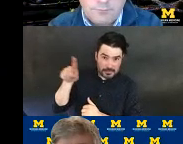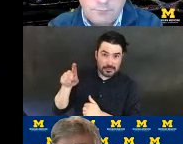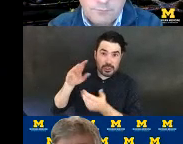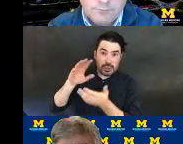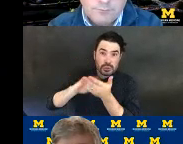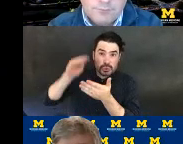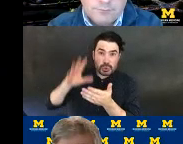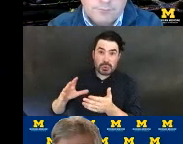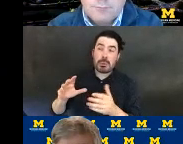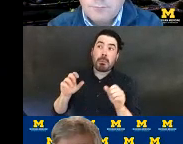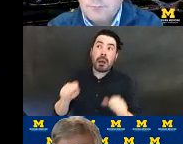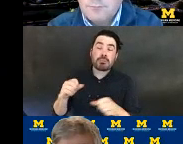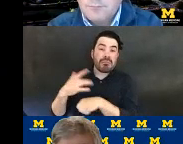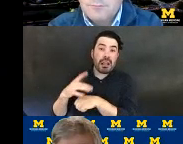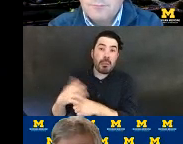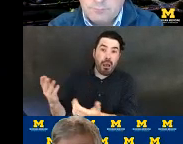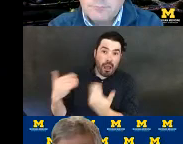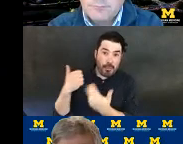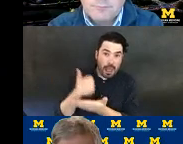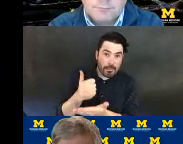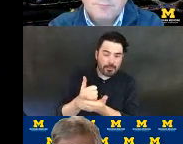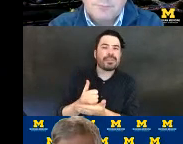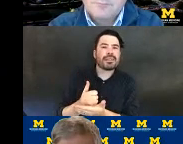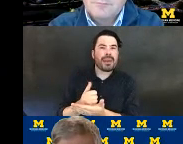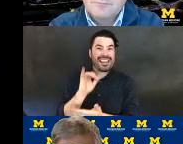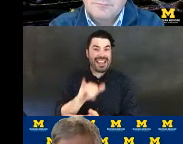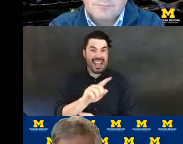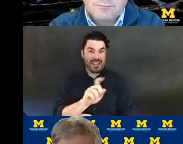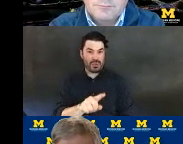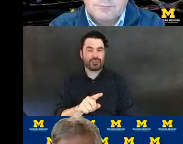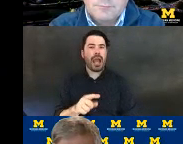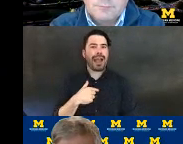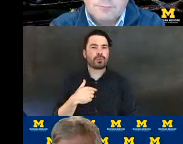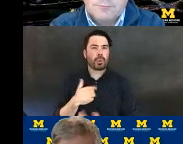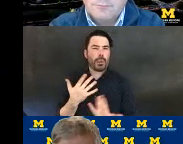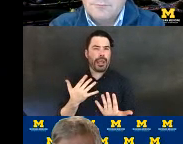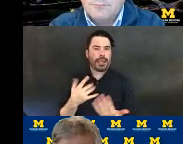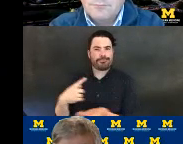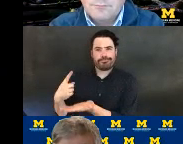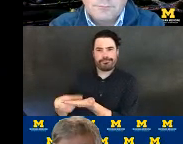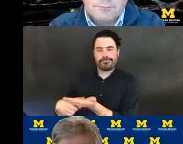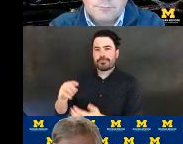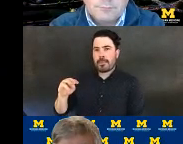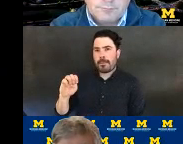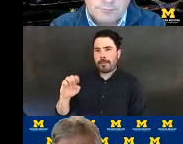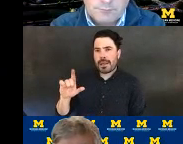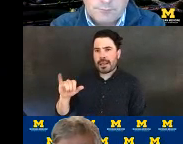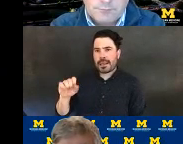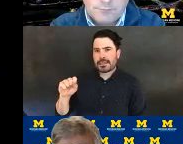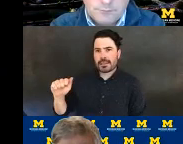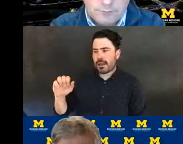I'm going to probably have to take that back to Melissa Dorfman, who has a better idea of the full resources out there.